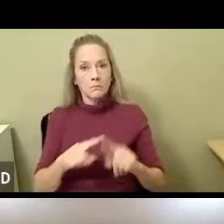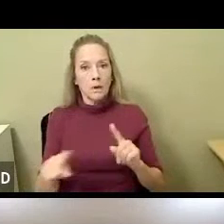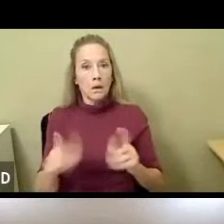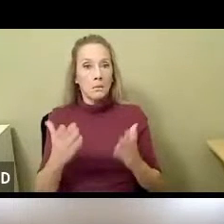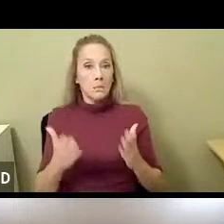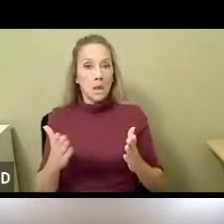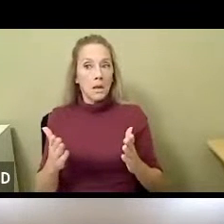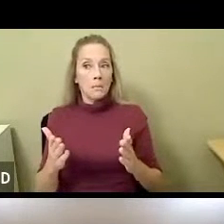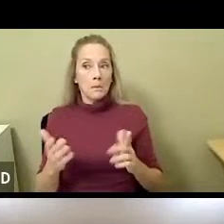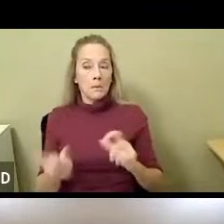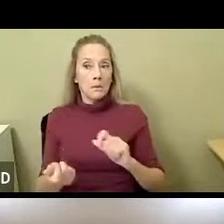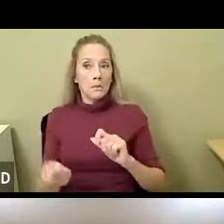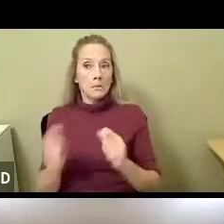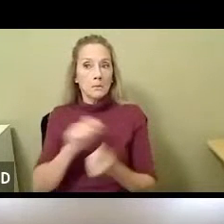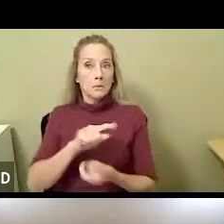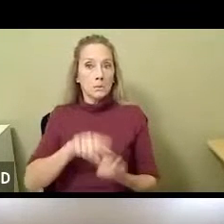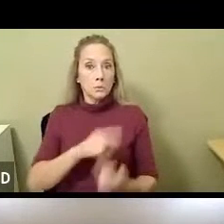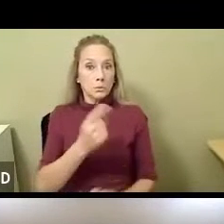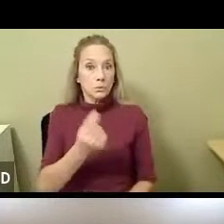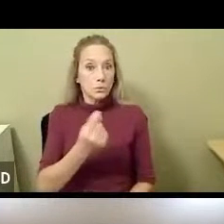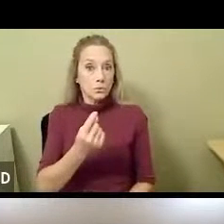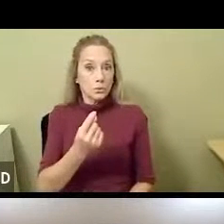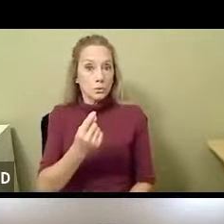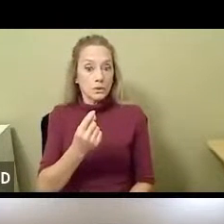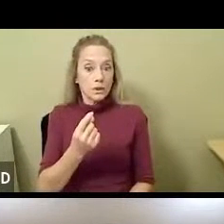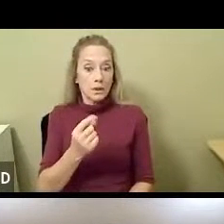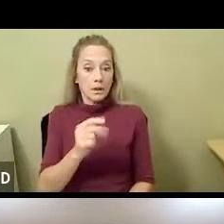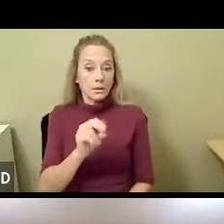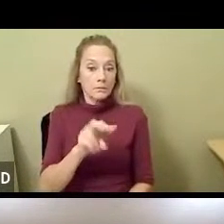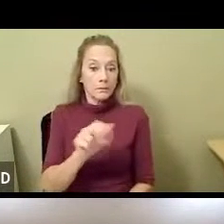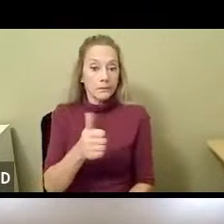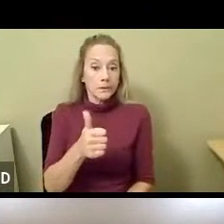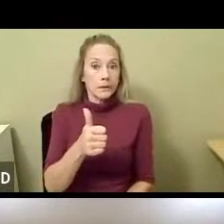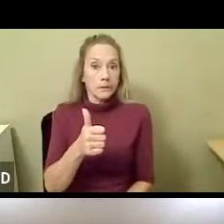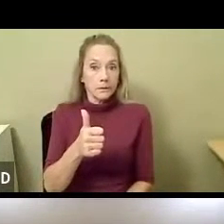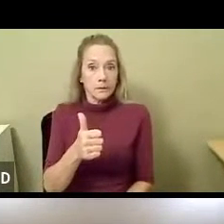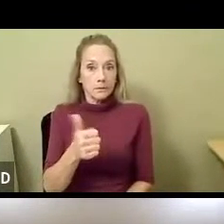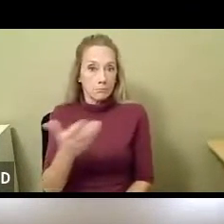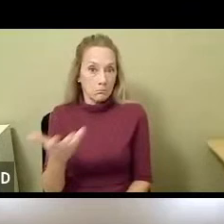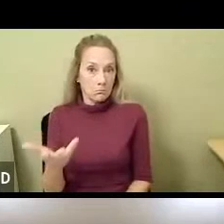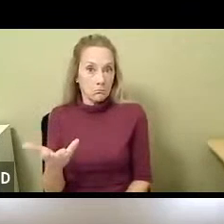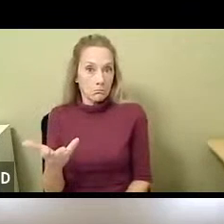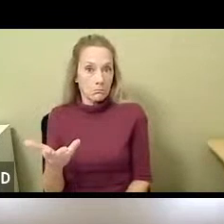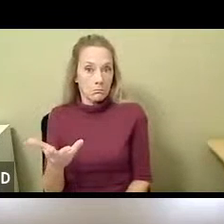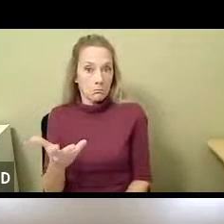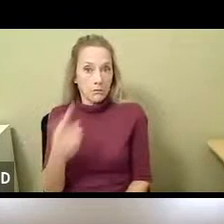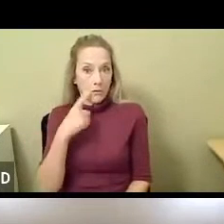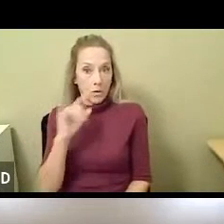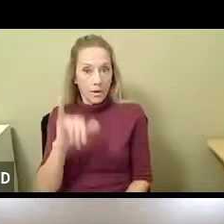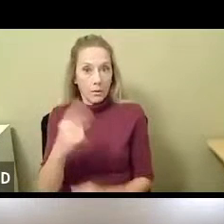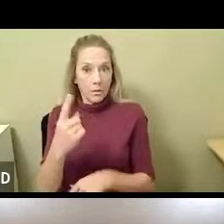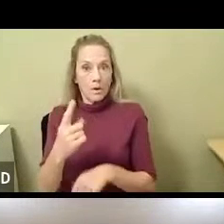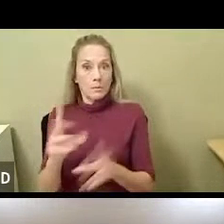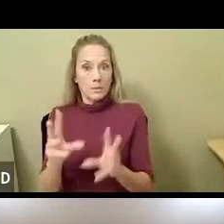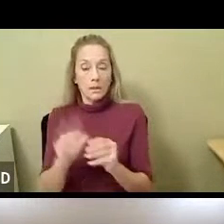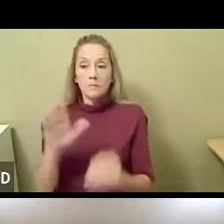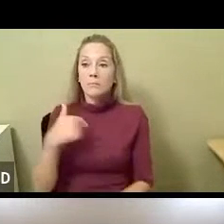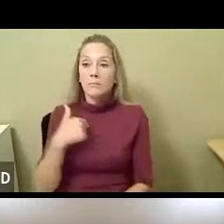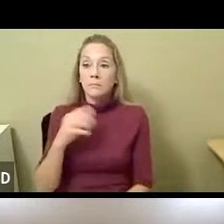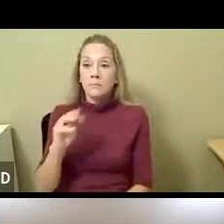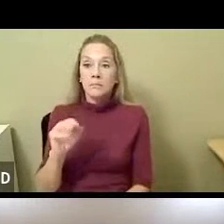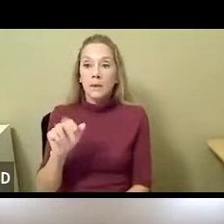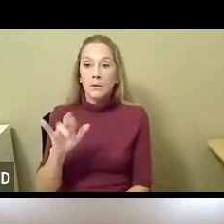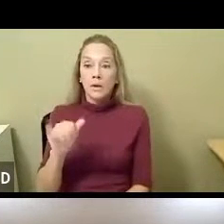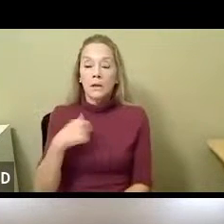night that week and so do it November 10th instead? This is Maria. Here's what